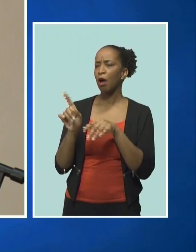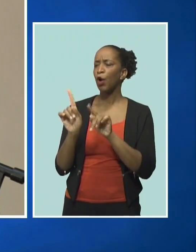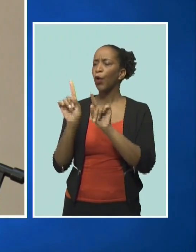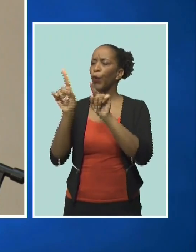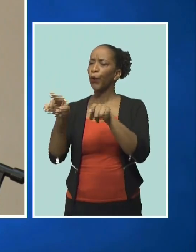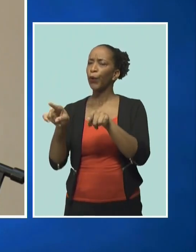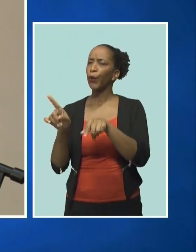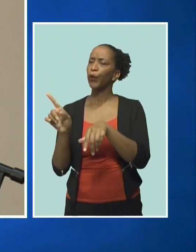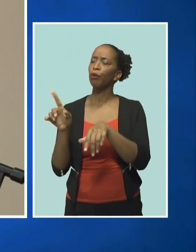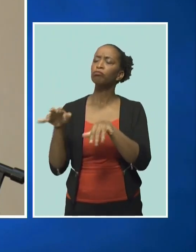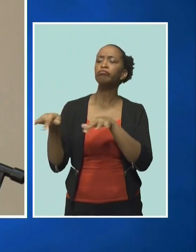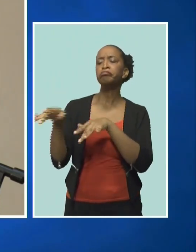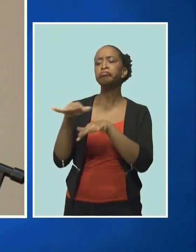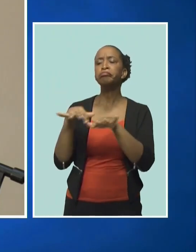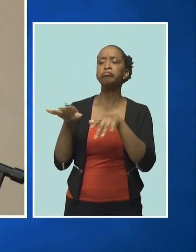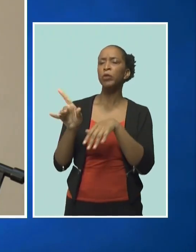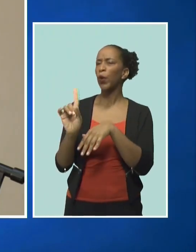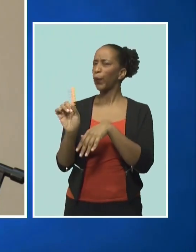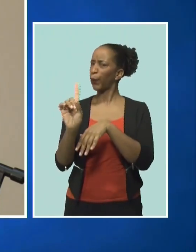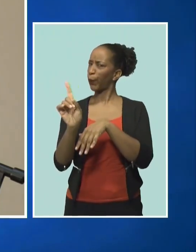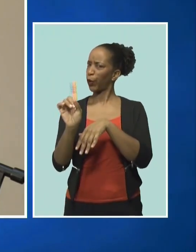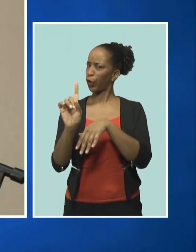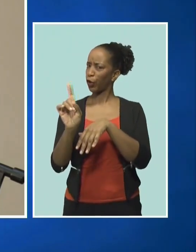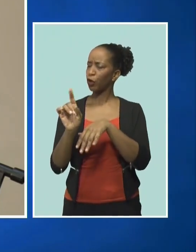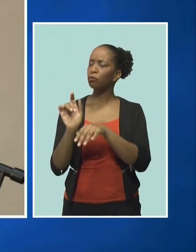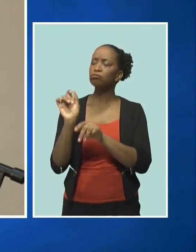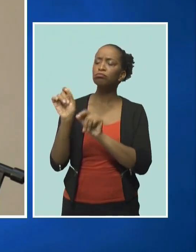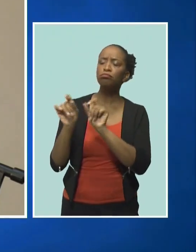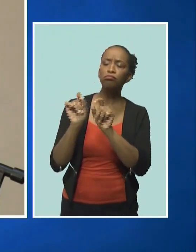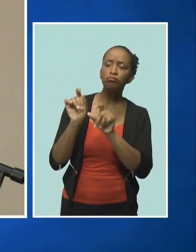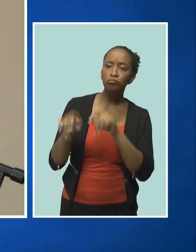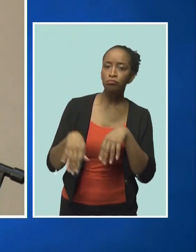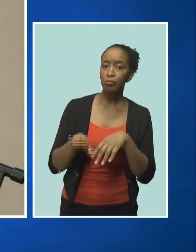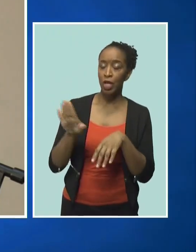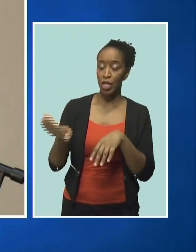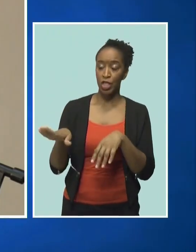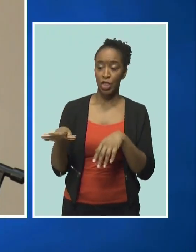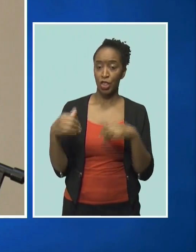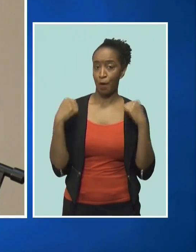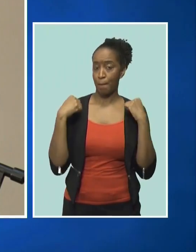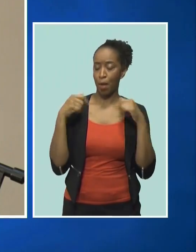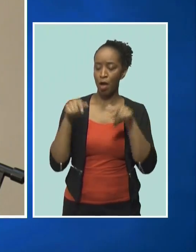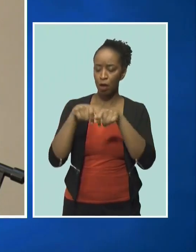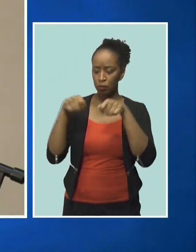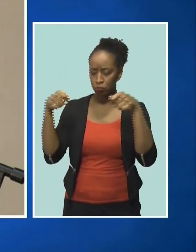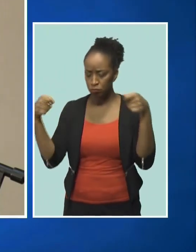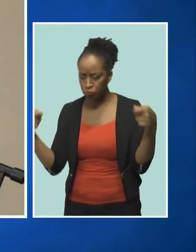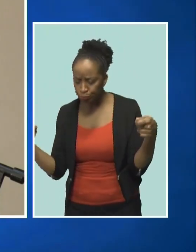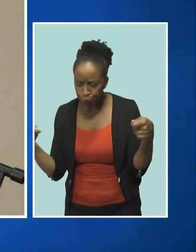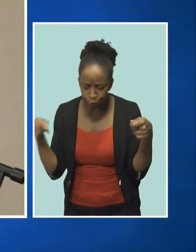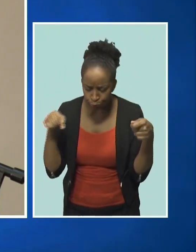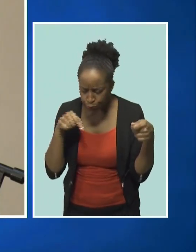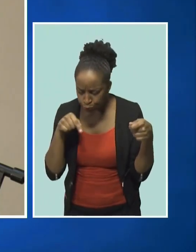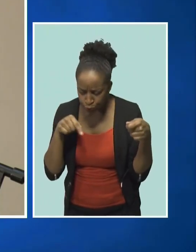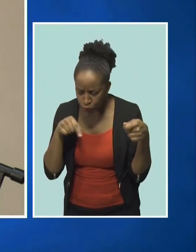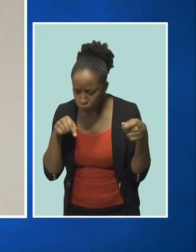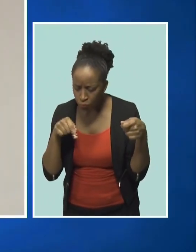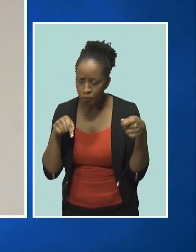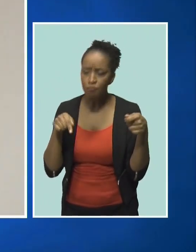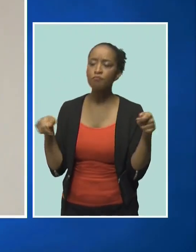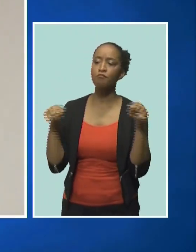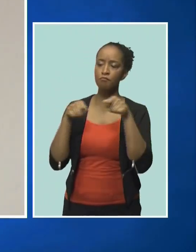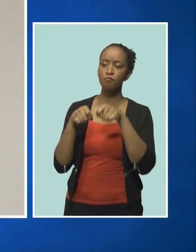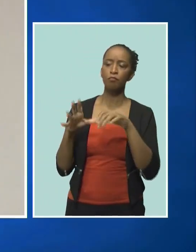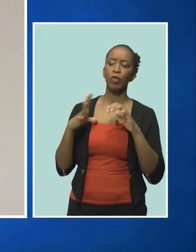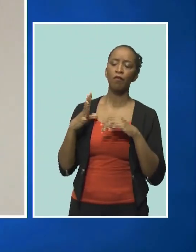school. Check their school bags and ensure that it contains the books for classes and nothing else.